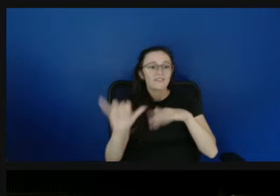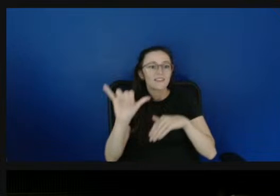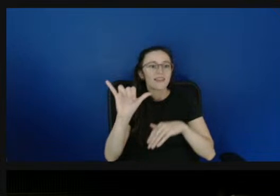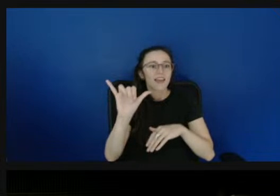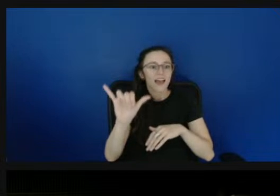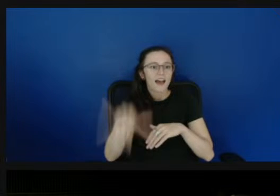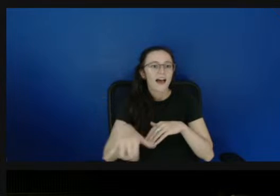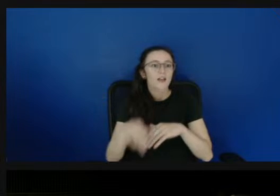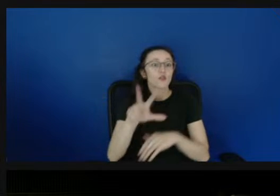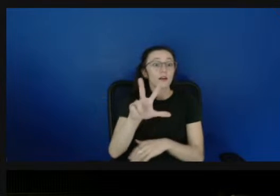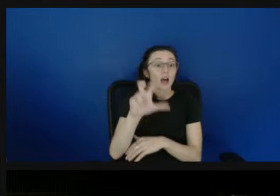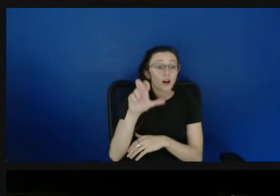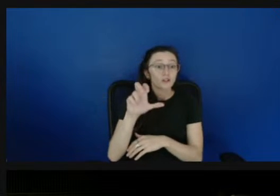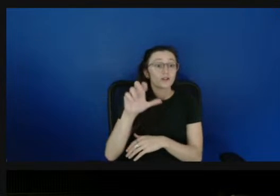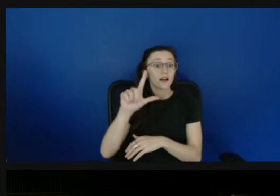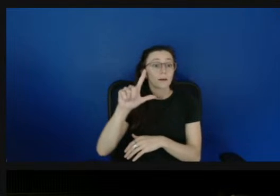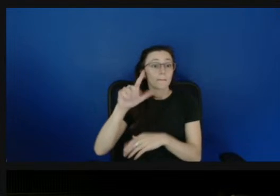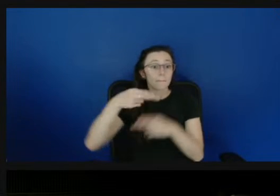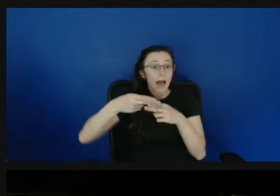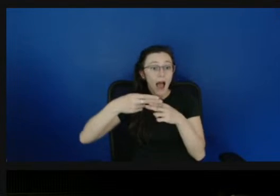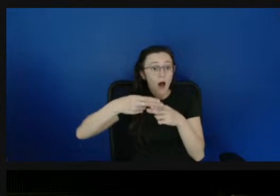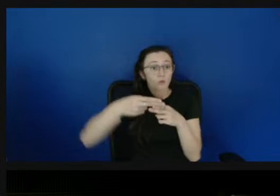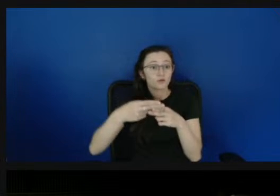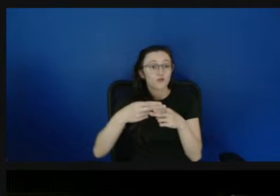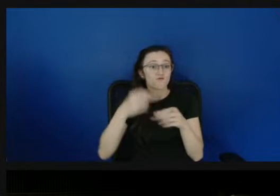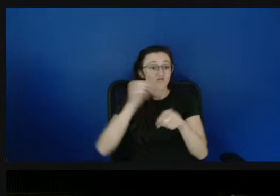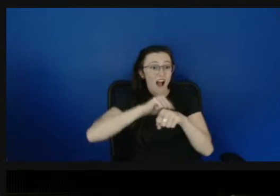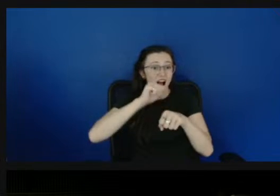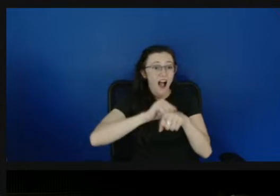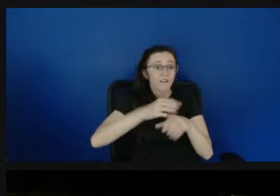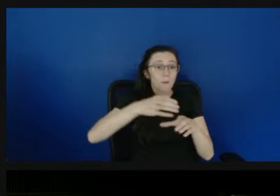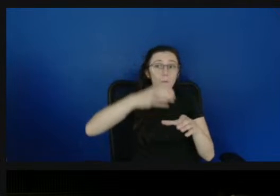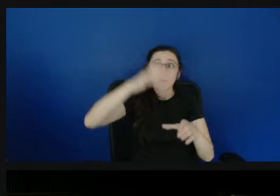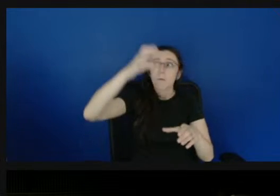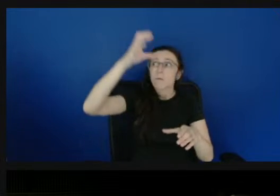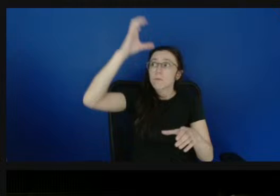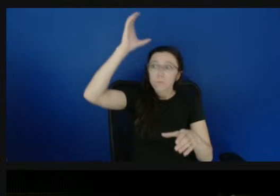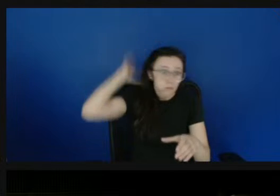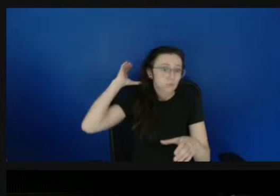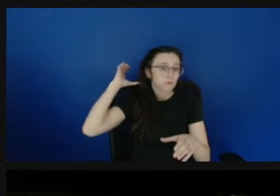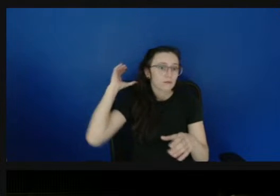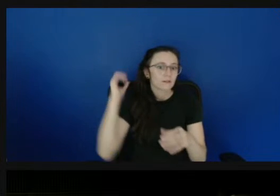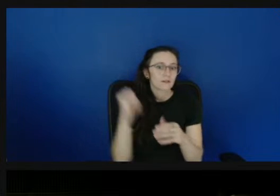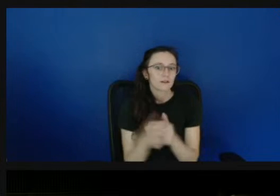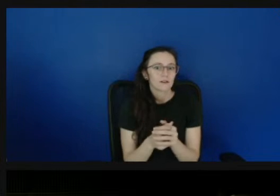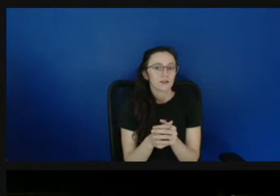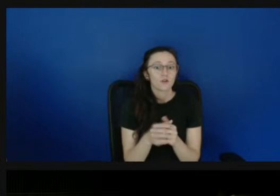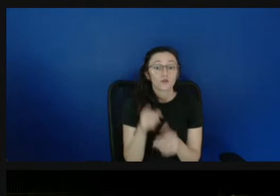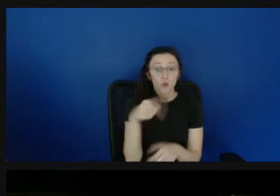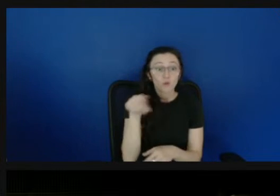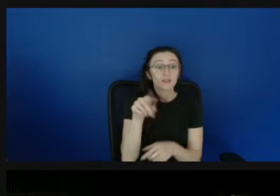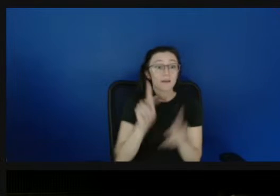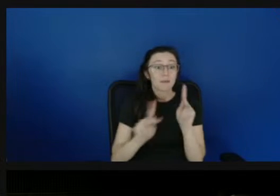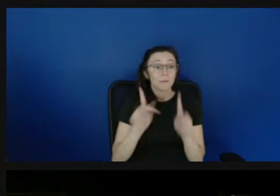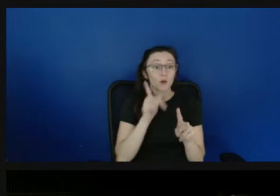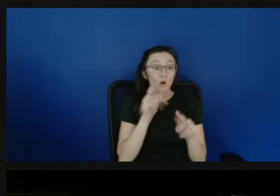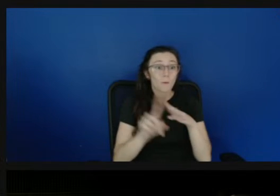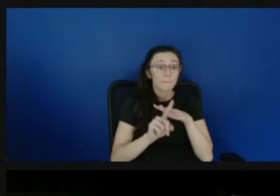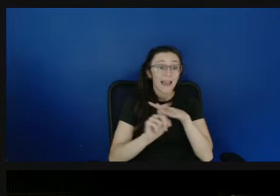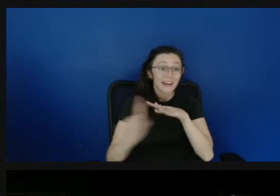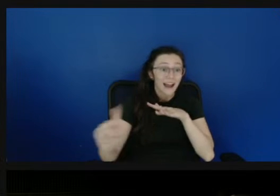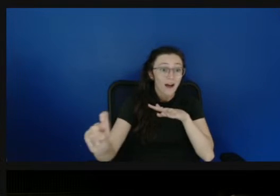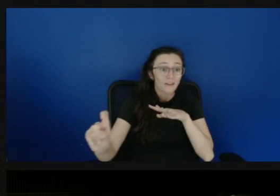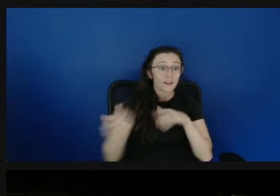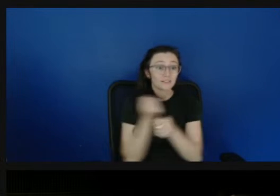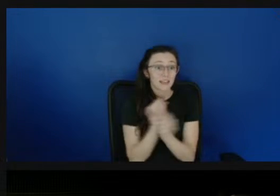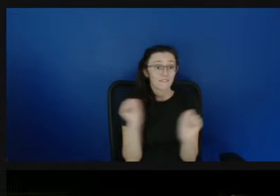head. And these are likely the people who made it out of there, and not